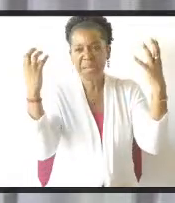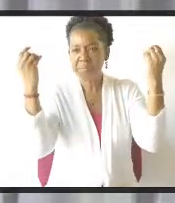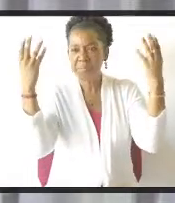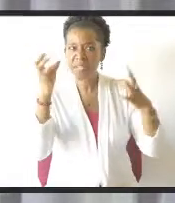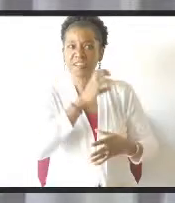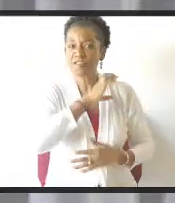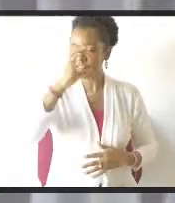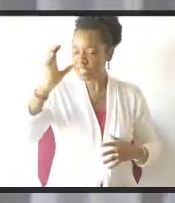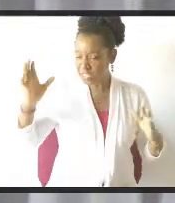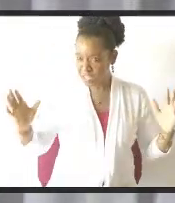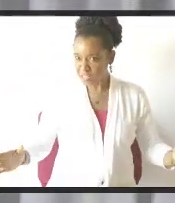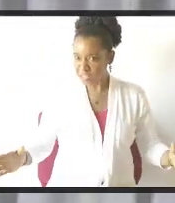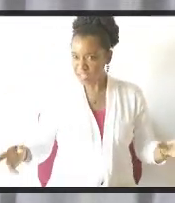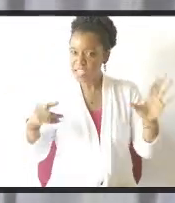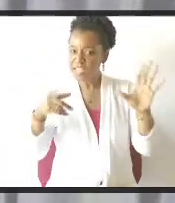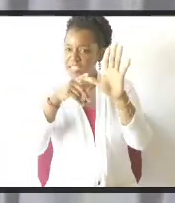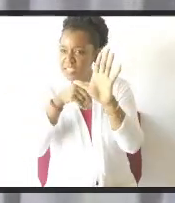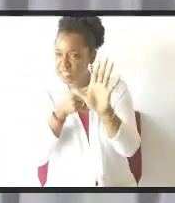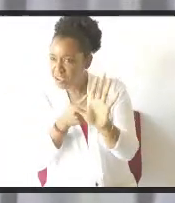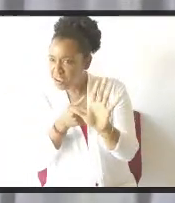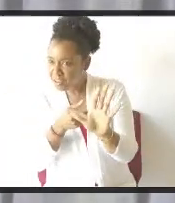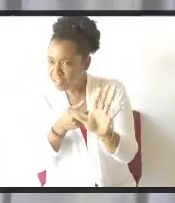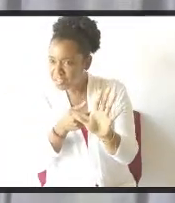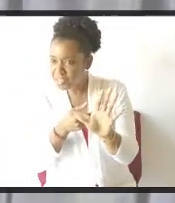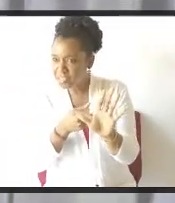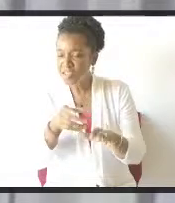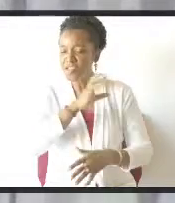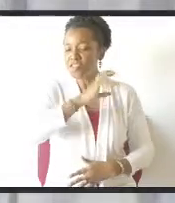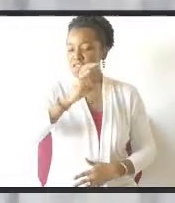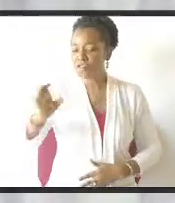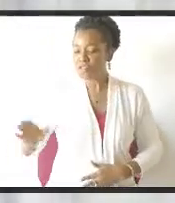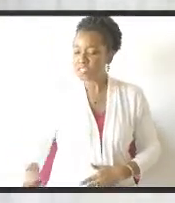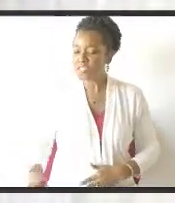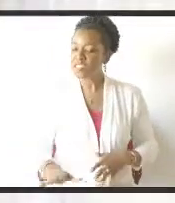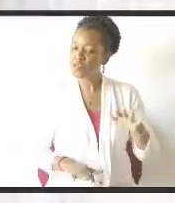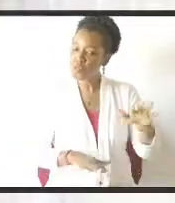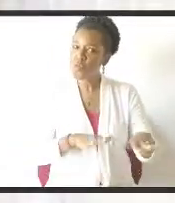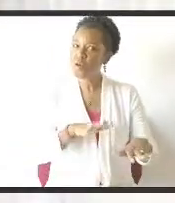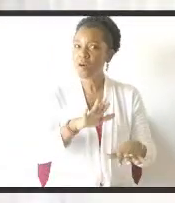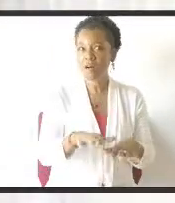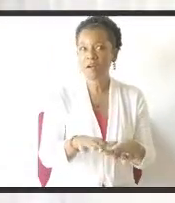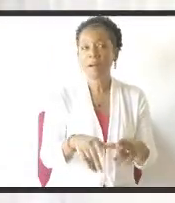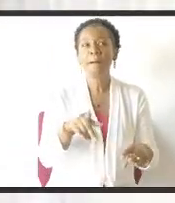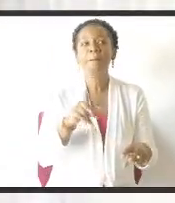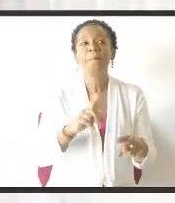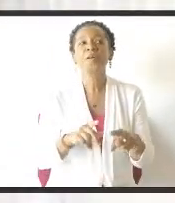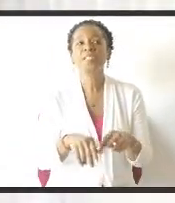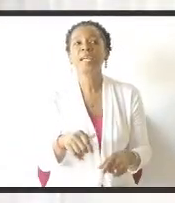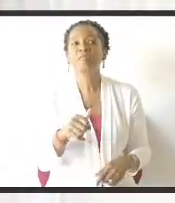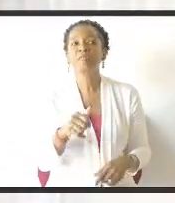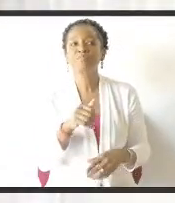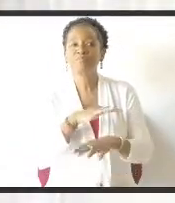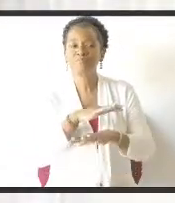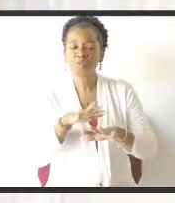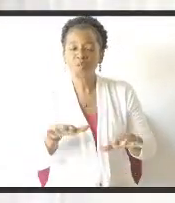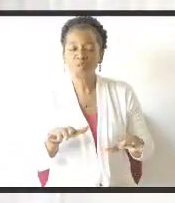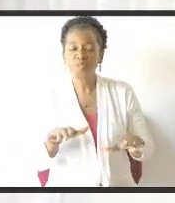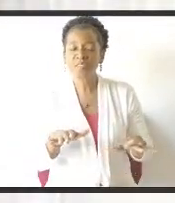Can't do that. I have fought a good fight. I have finished my course. I've kept the faith. I've finished my